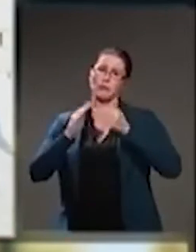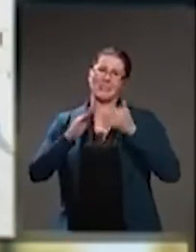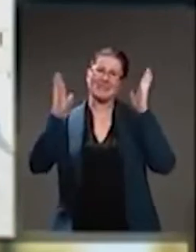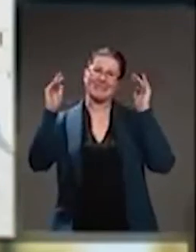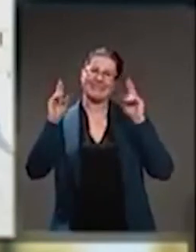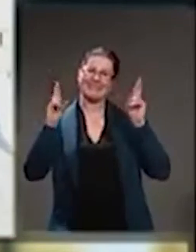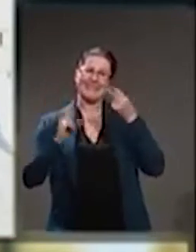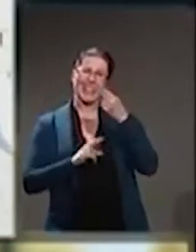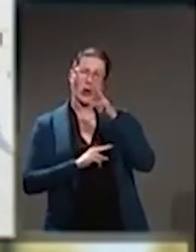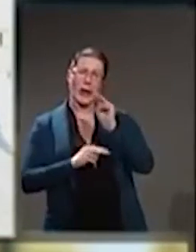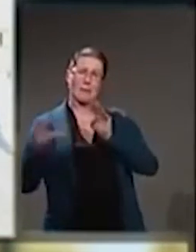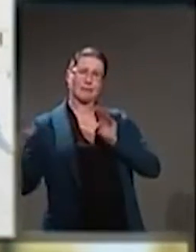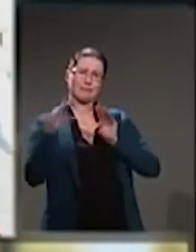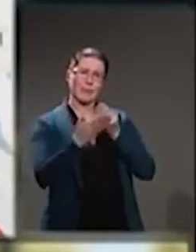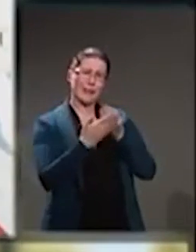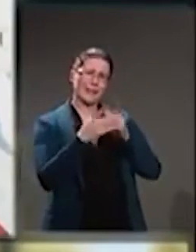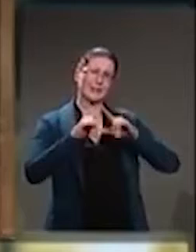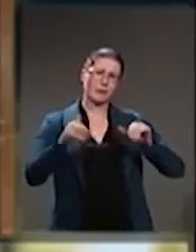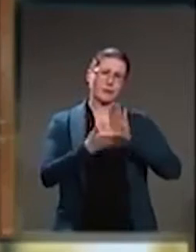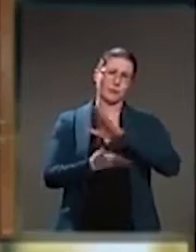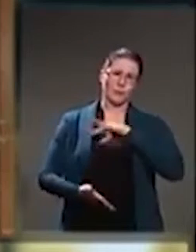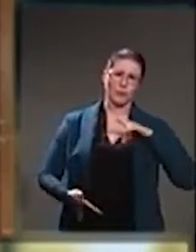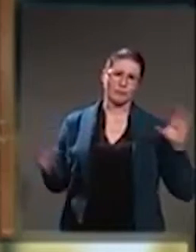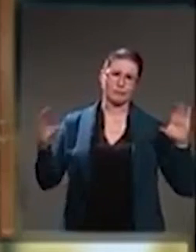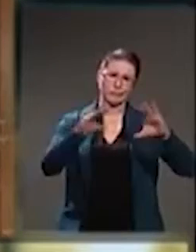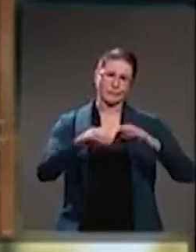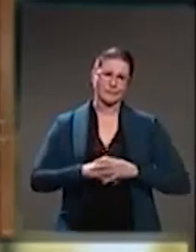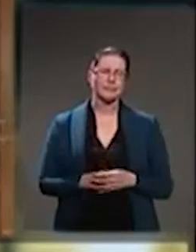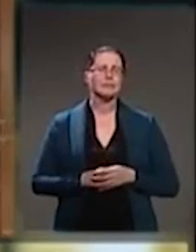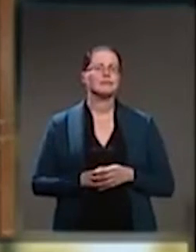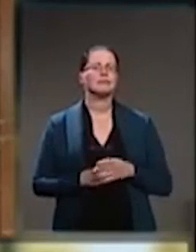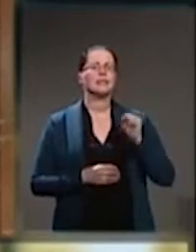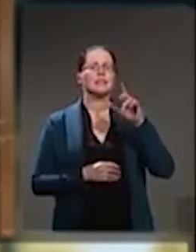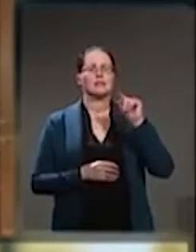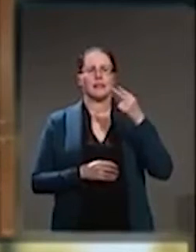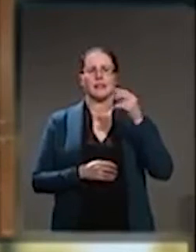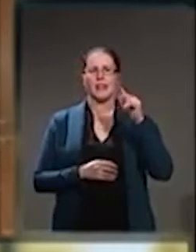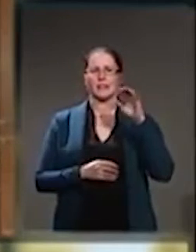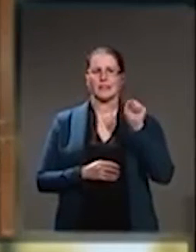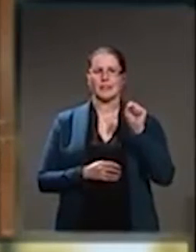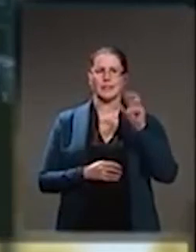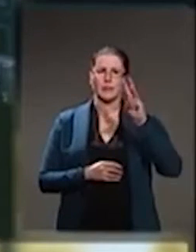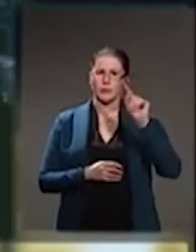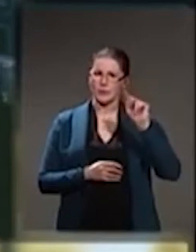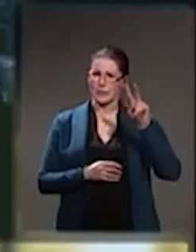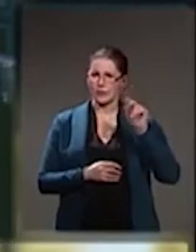will invest money in that facility. Scott Hastings, WTV News,